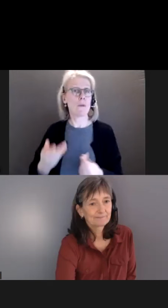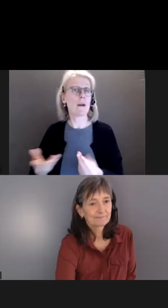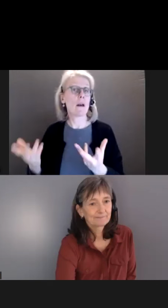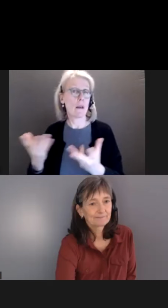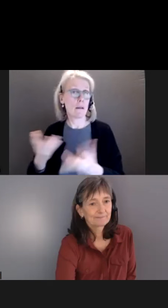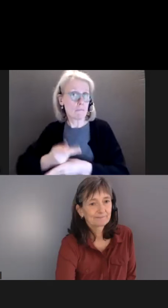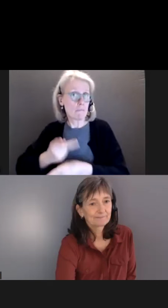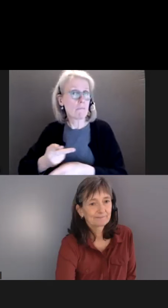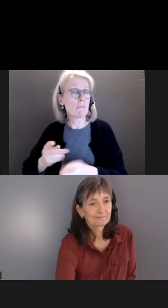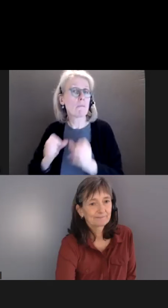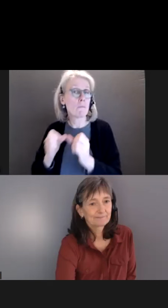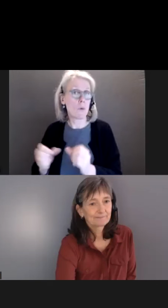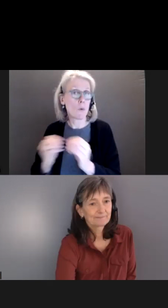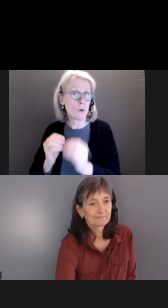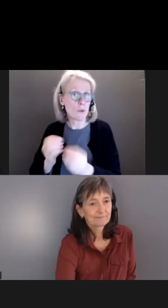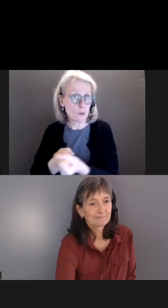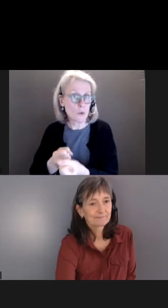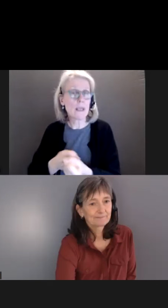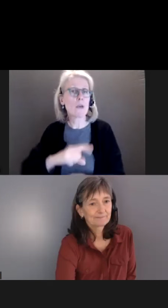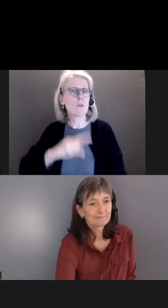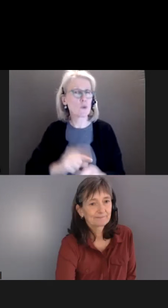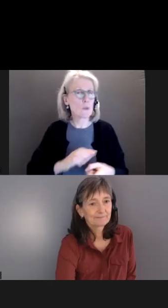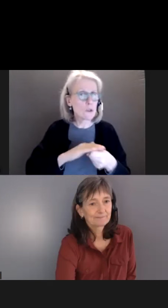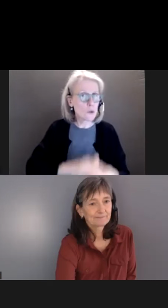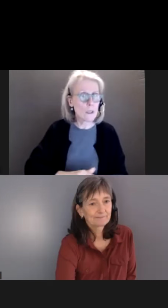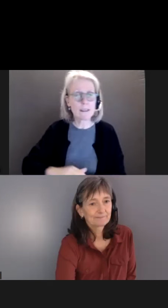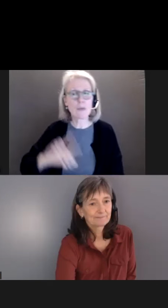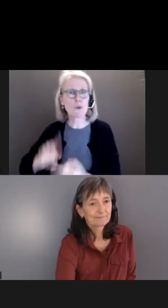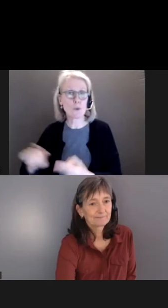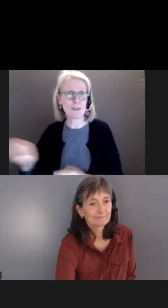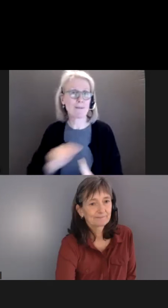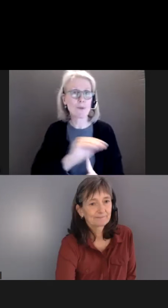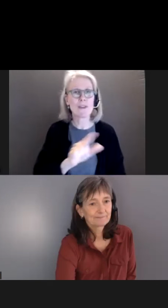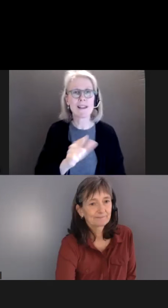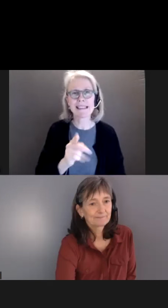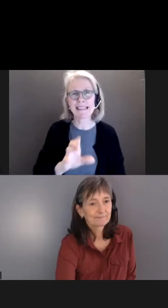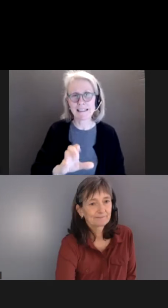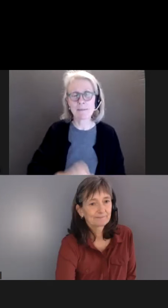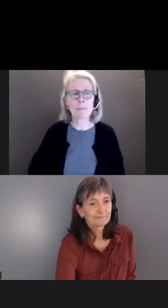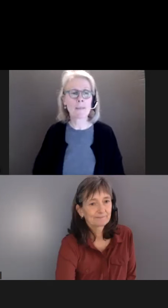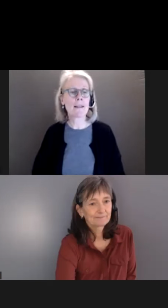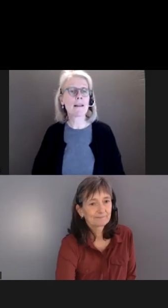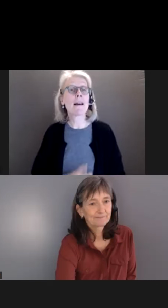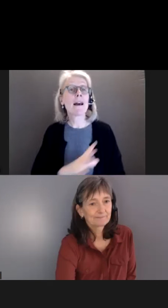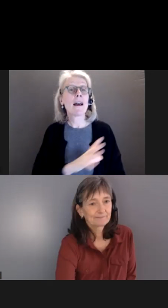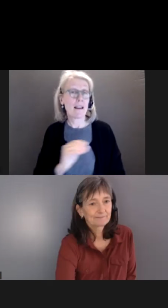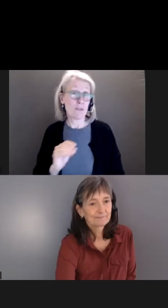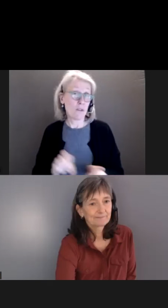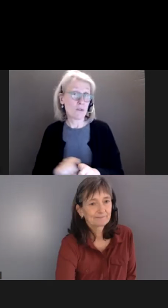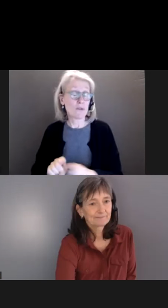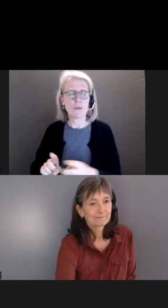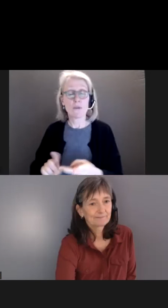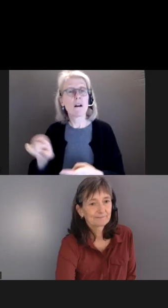both caregiver distress and the resulting long-term care home admissions among older adults. There's also a need for more